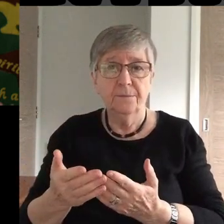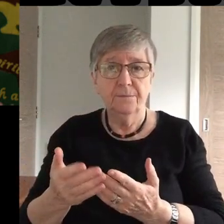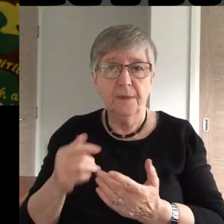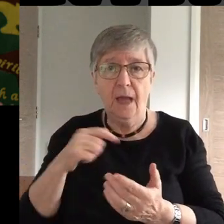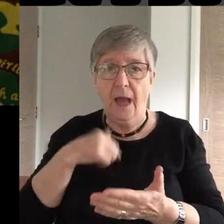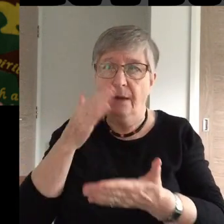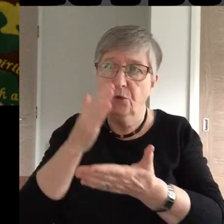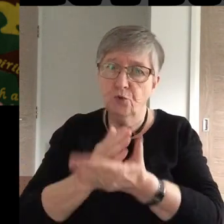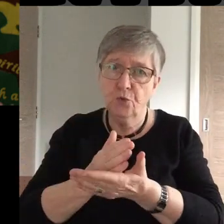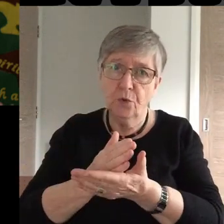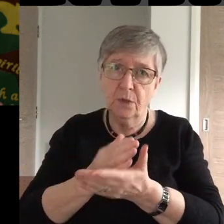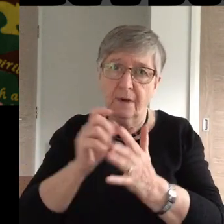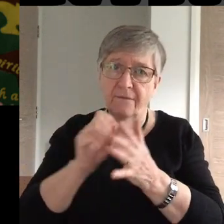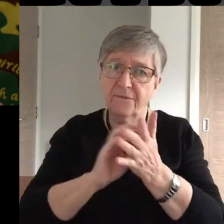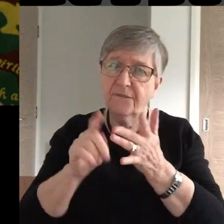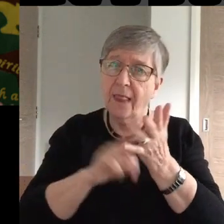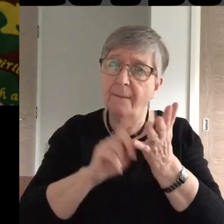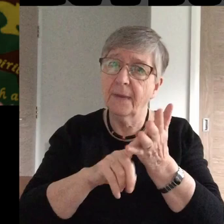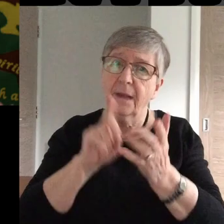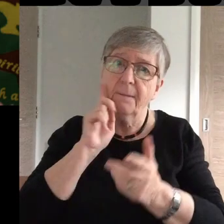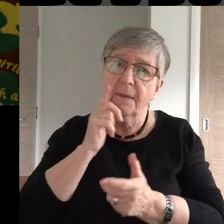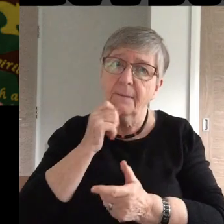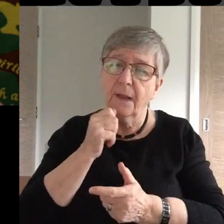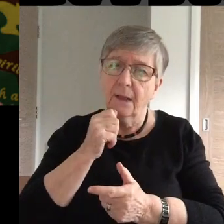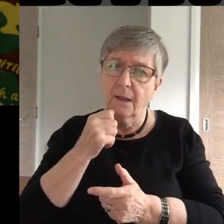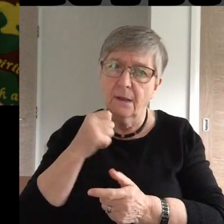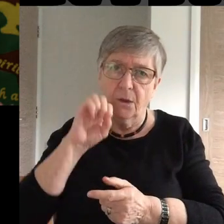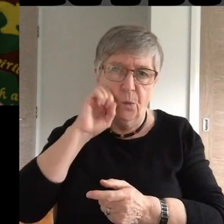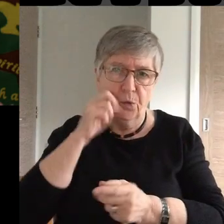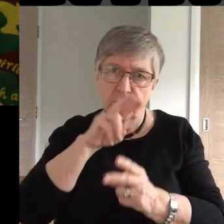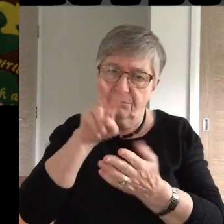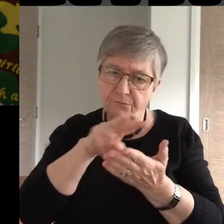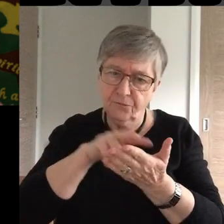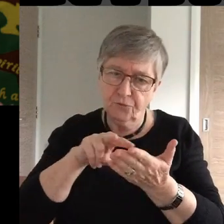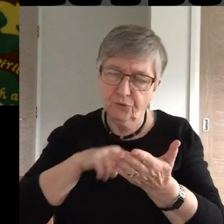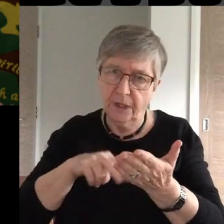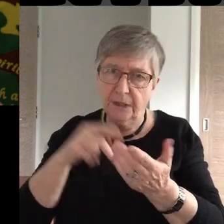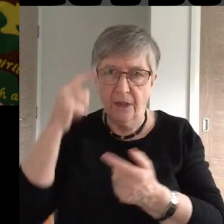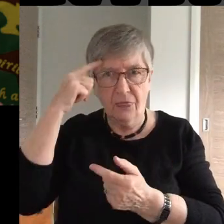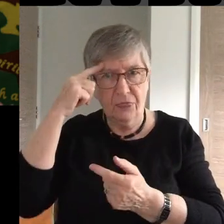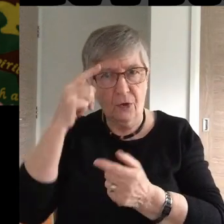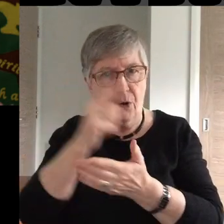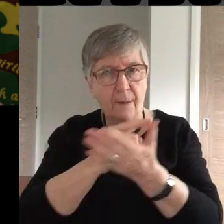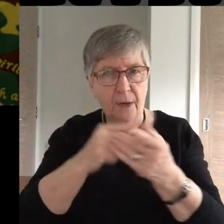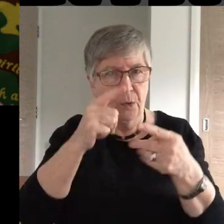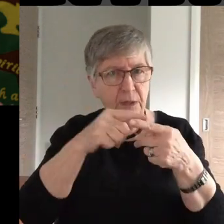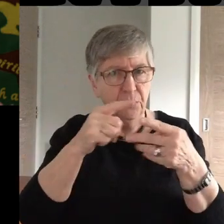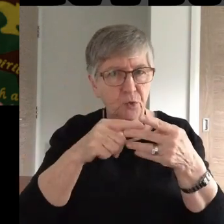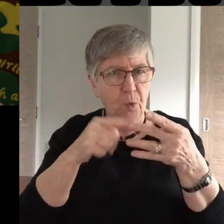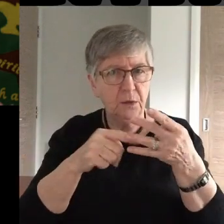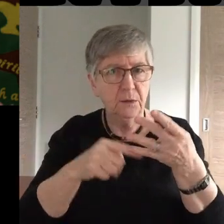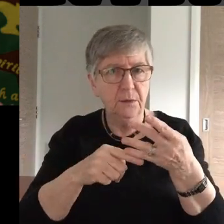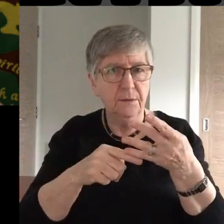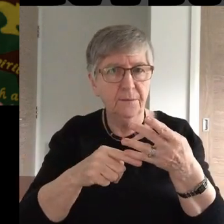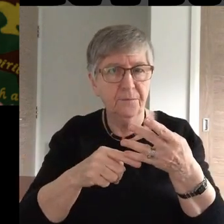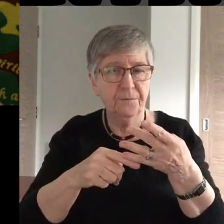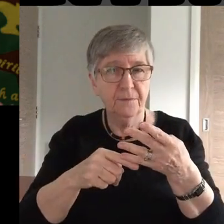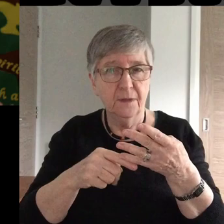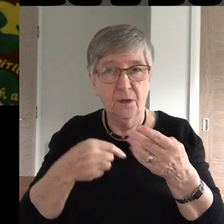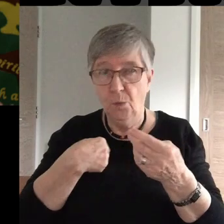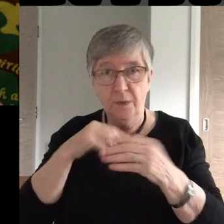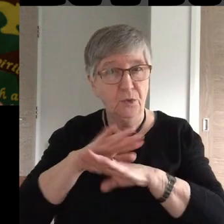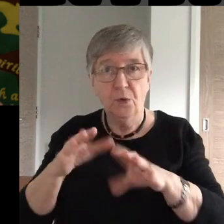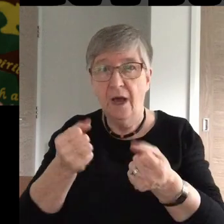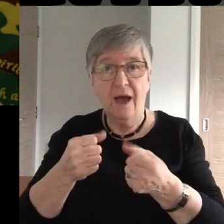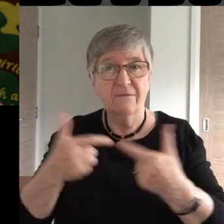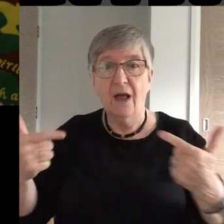Now, I'm sure that the Philippians who read this would have considered each of these things with great detail, much more detail than we've got